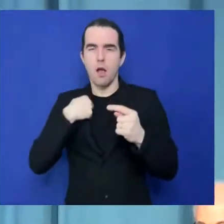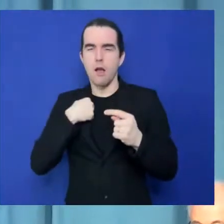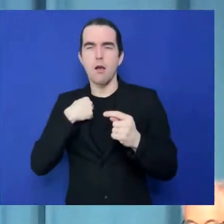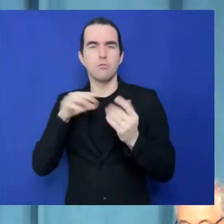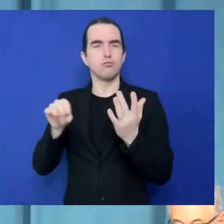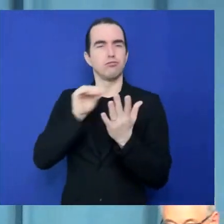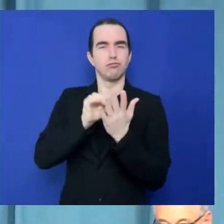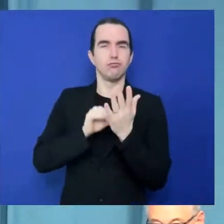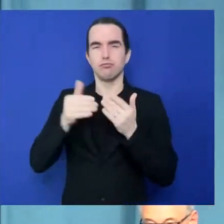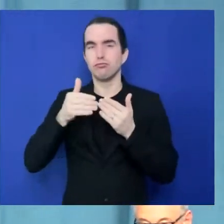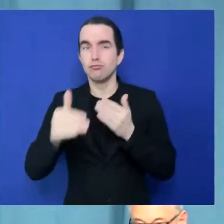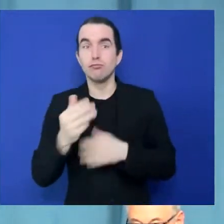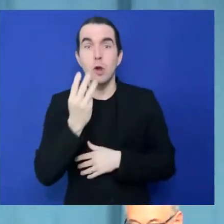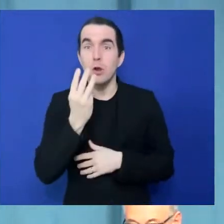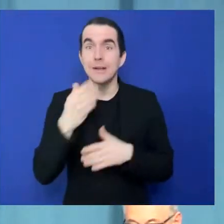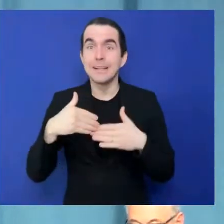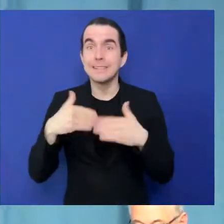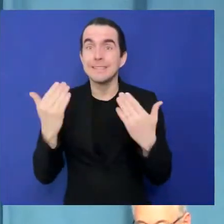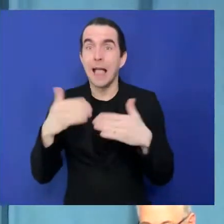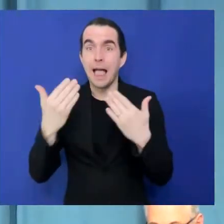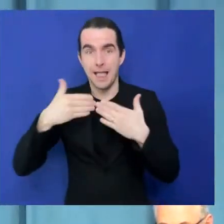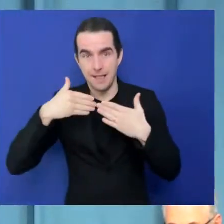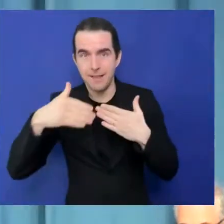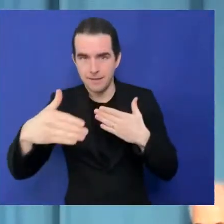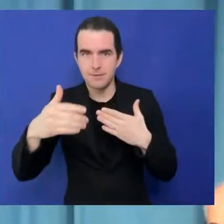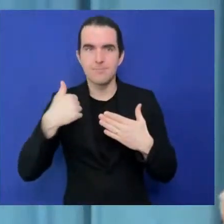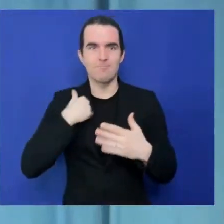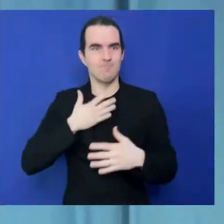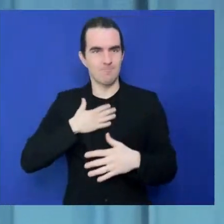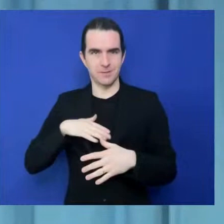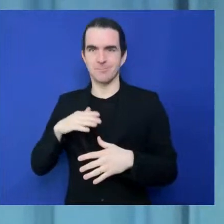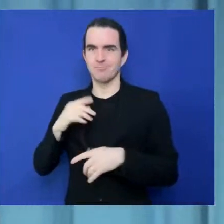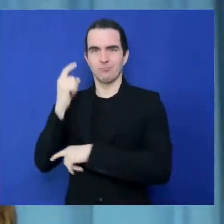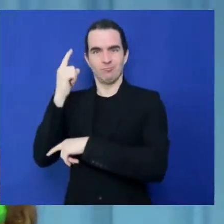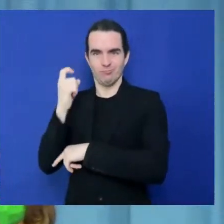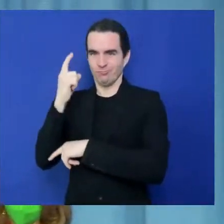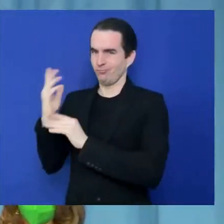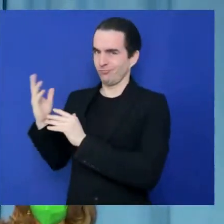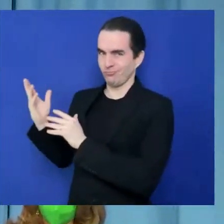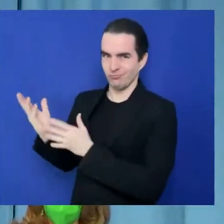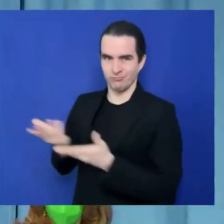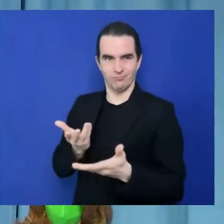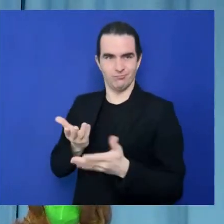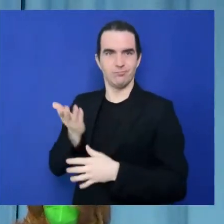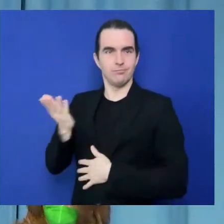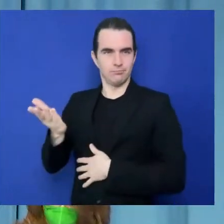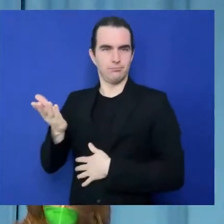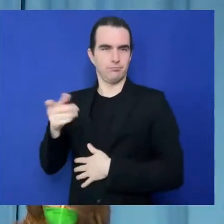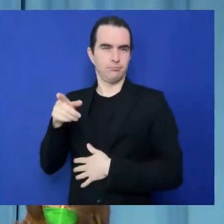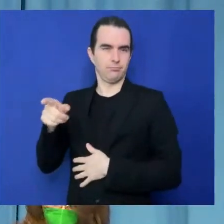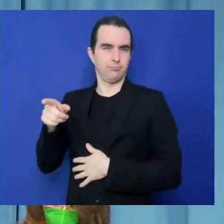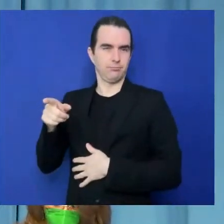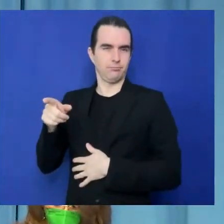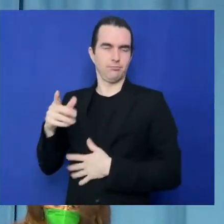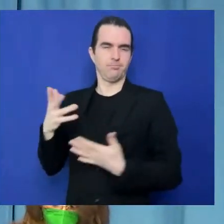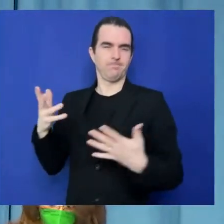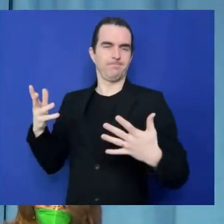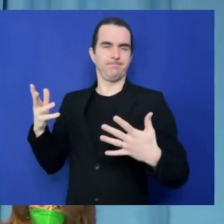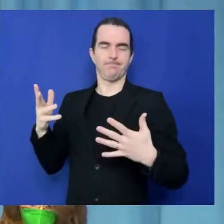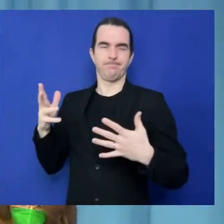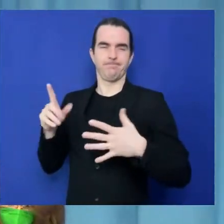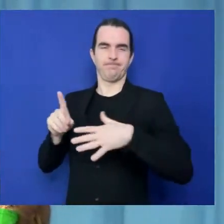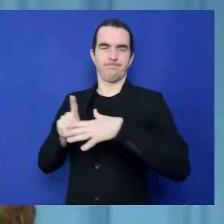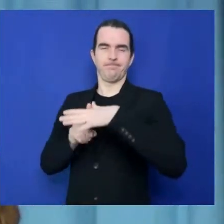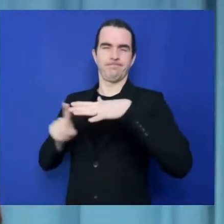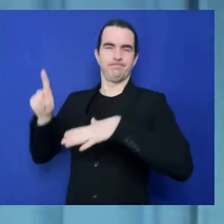their support for many, many years, but actually this year, in one of our highlights for this conference, is during our award ceremony, they will